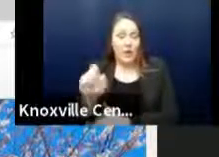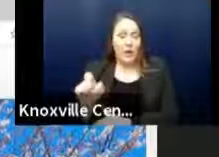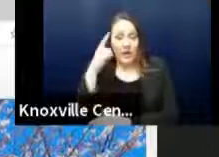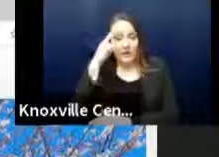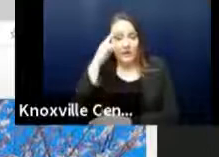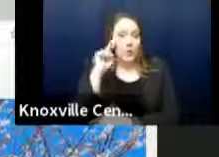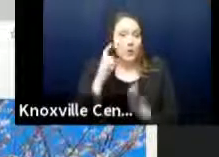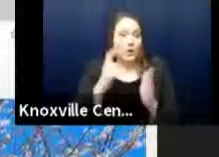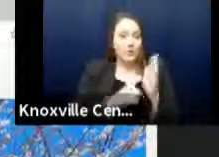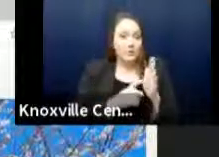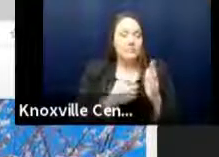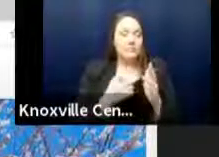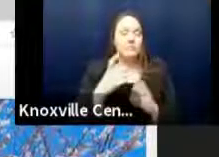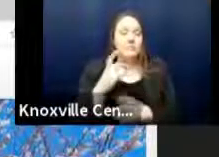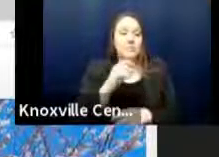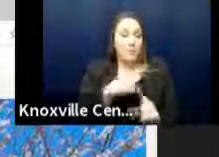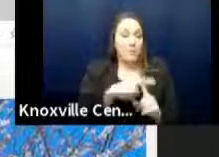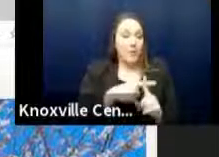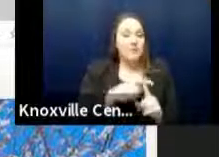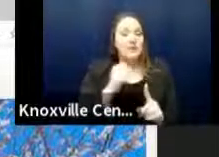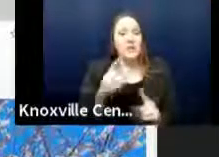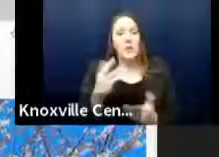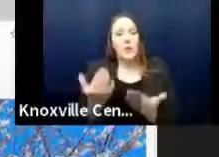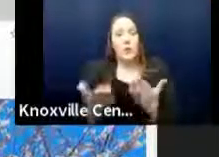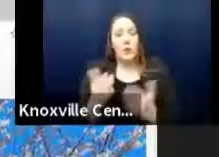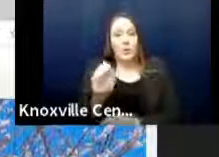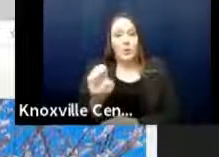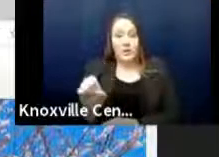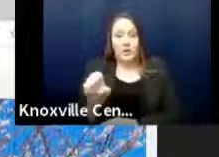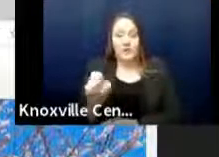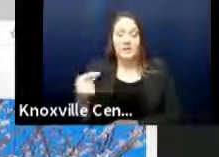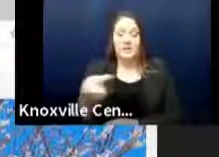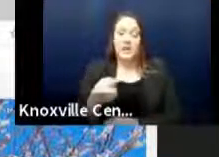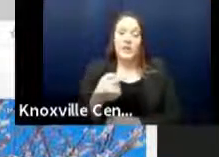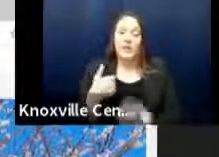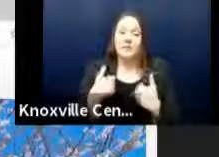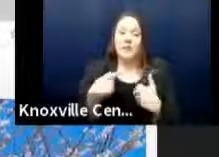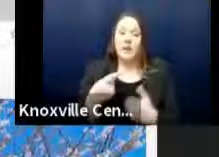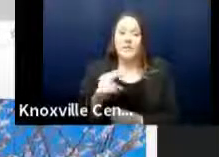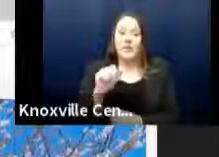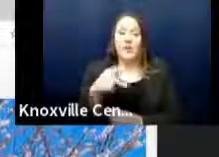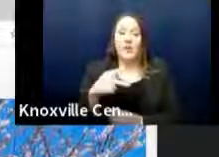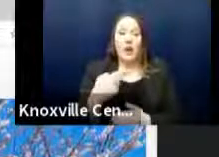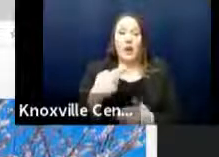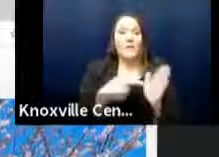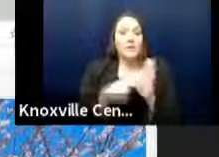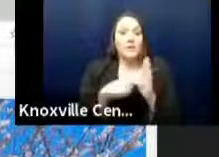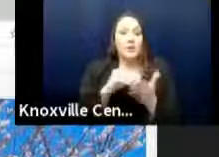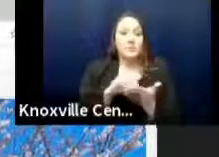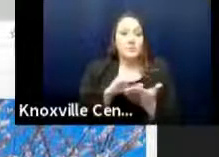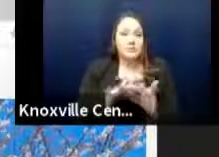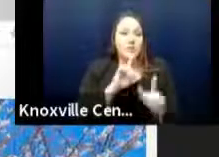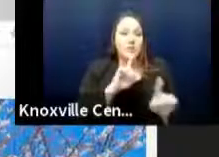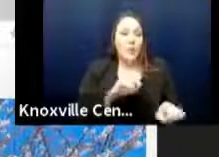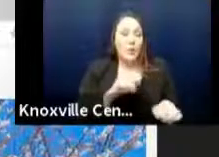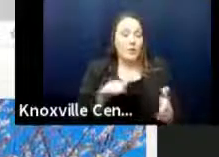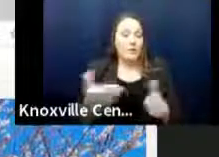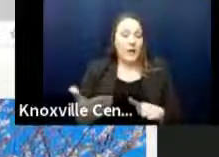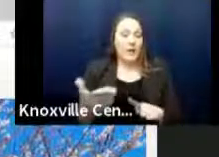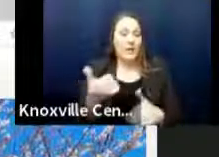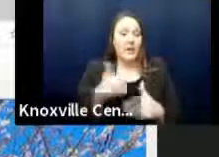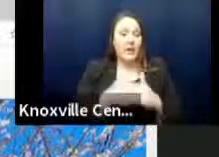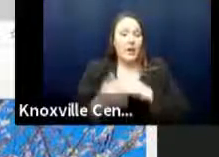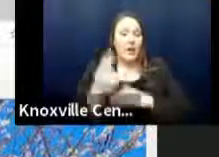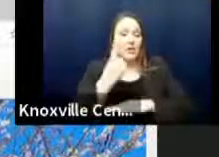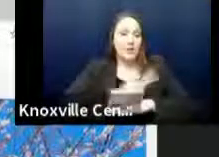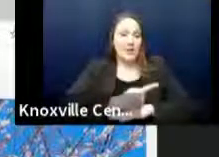positive or probable cases. For this benchmark, we use a graph that shows the reported deaths of Knox County residents by date of death. We have